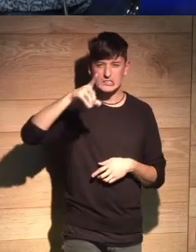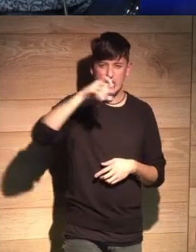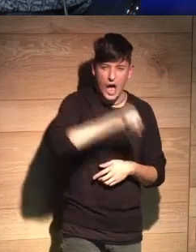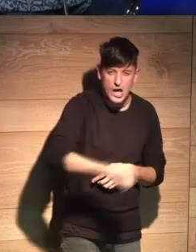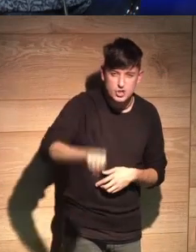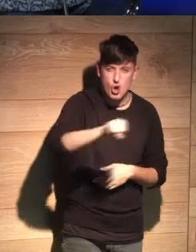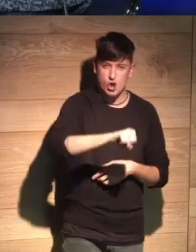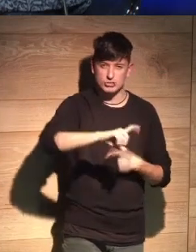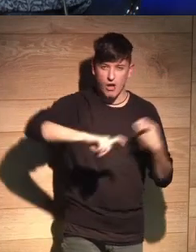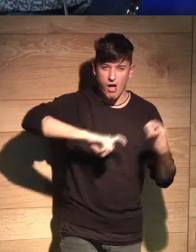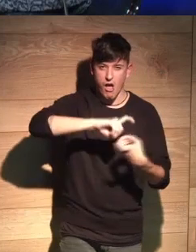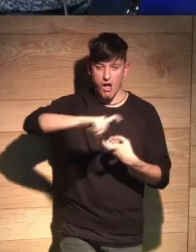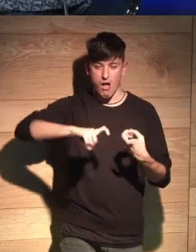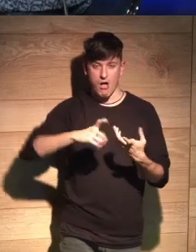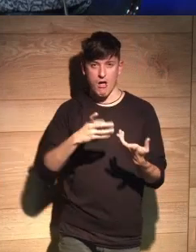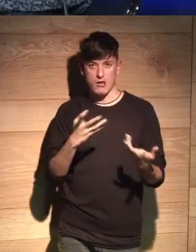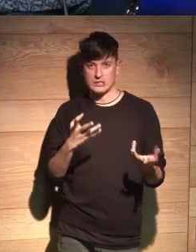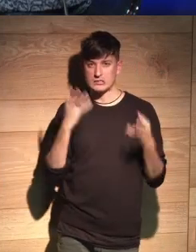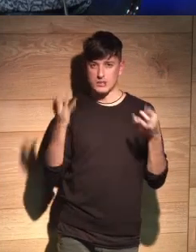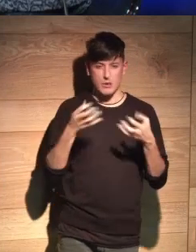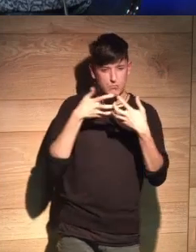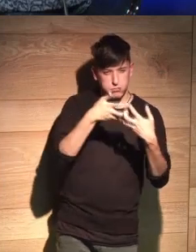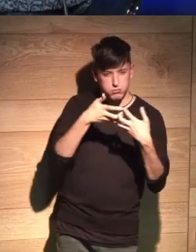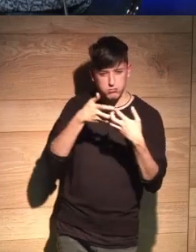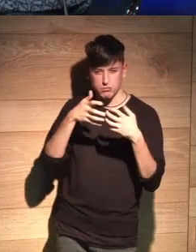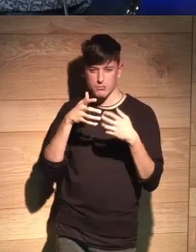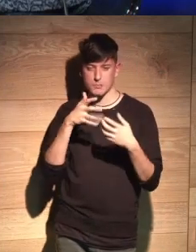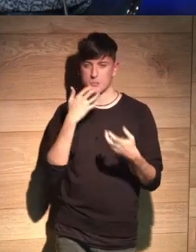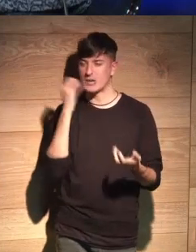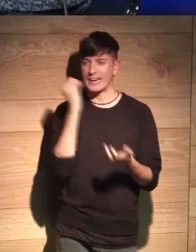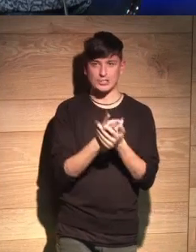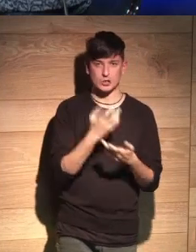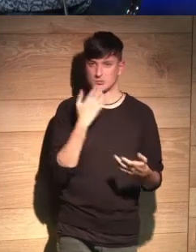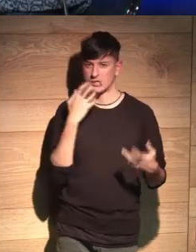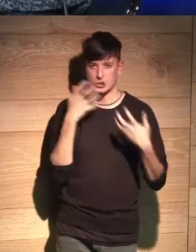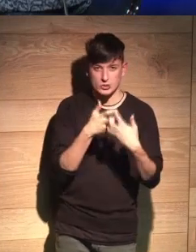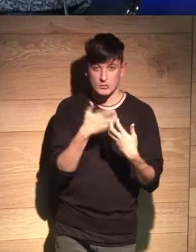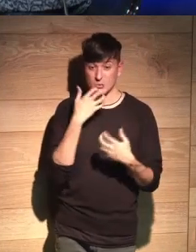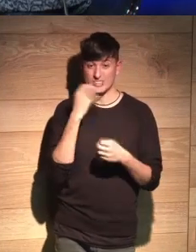may last months or years, lots of challenges.